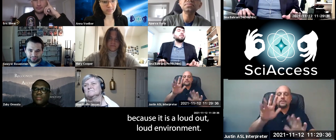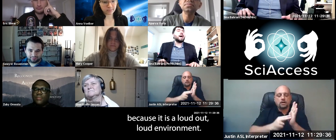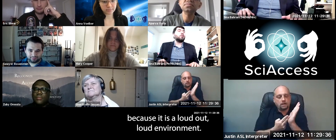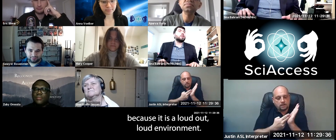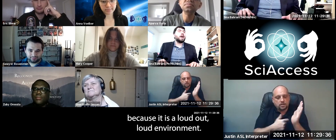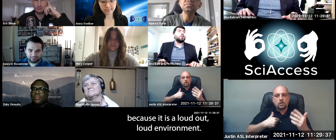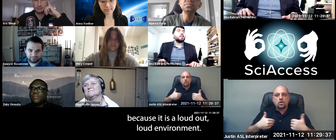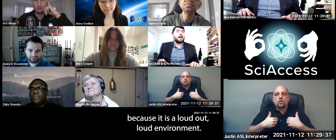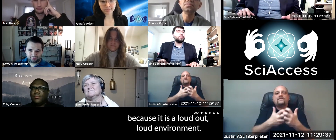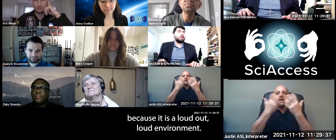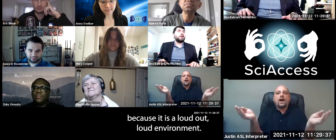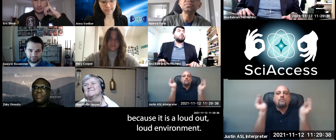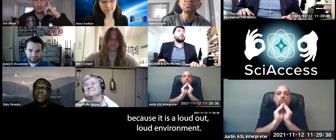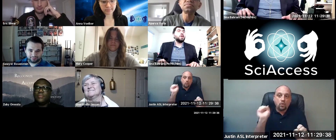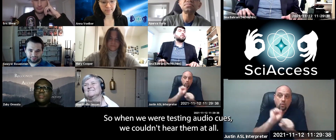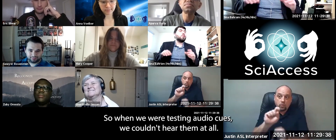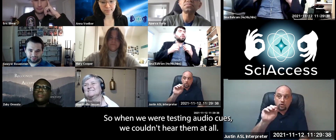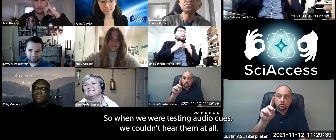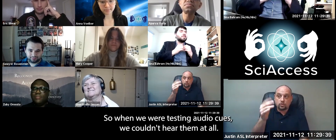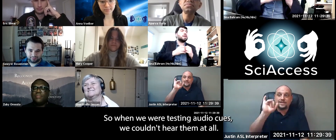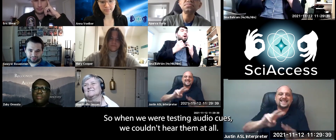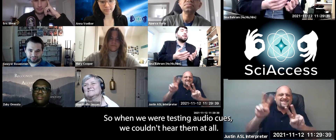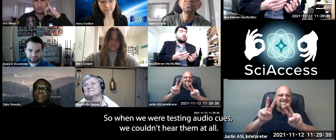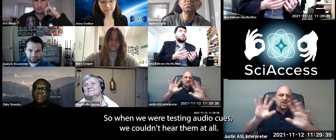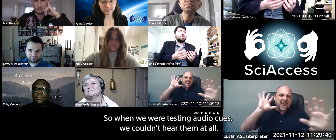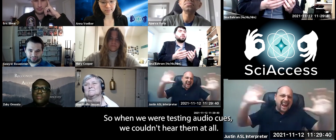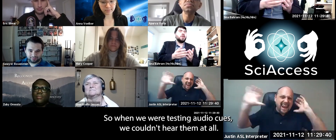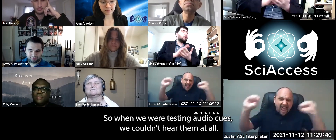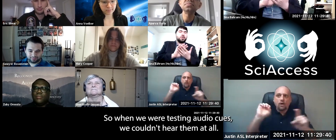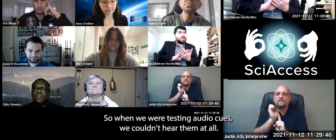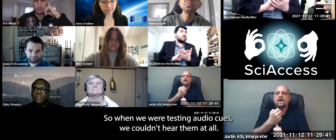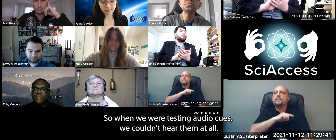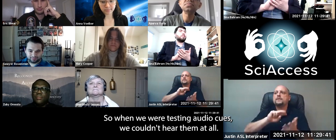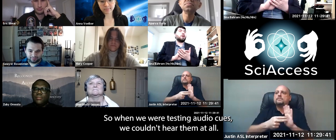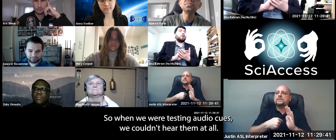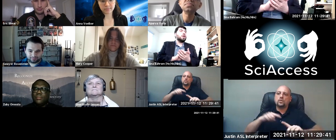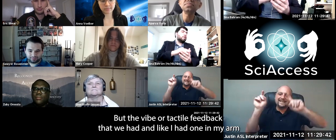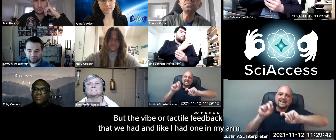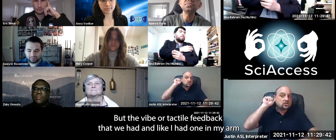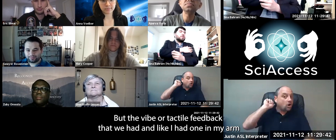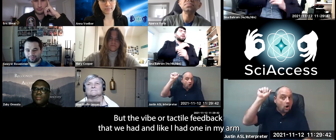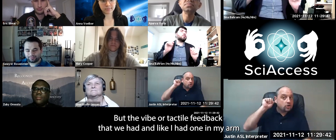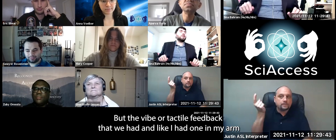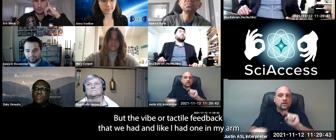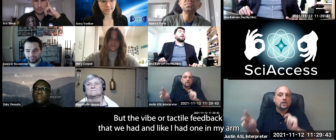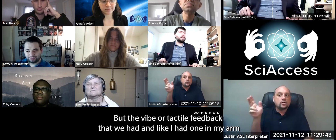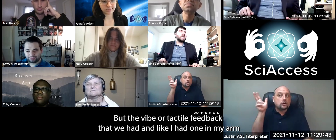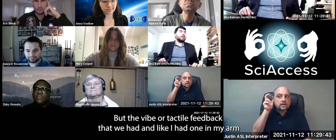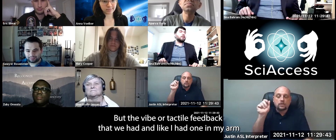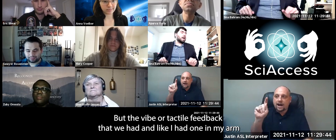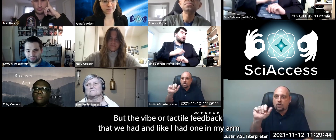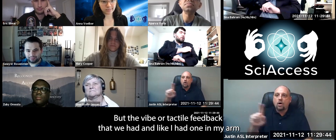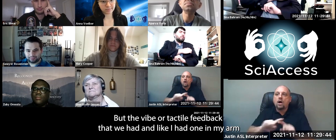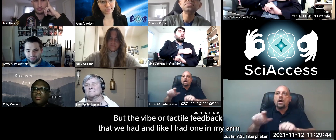it is a loud environment. So when we were testing audio cues, we couldn't hear them at all. But the vibrotactile feedback that we